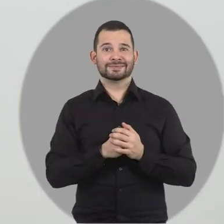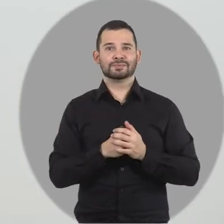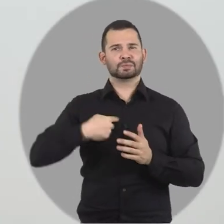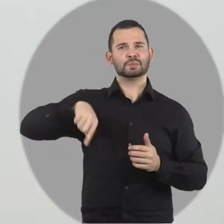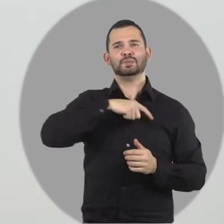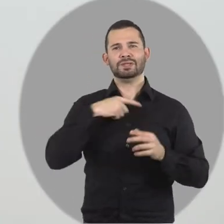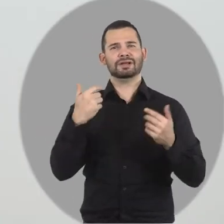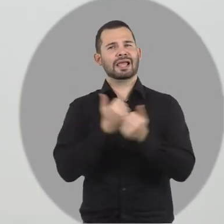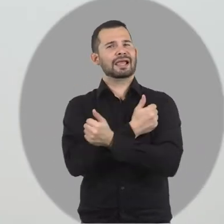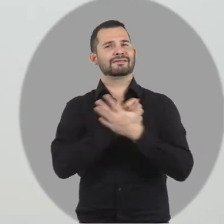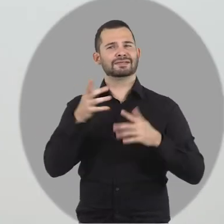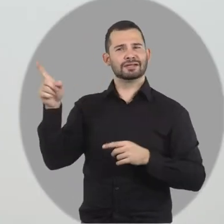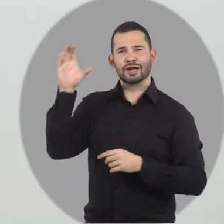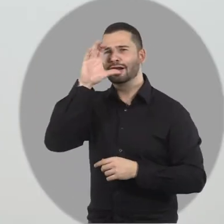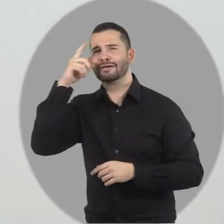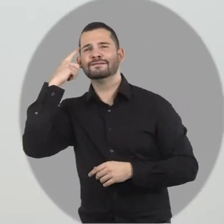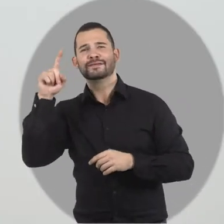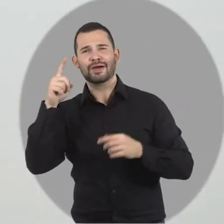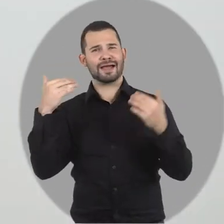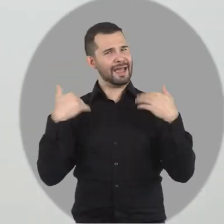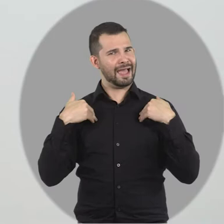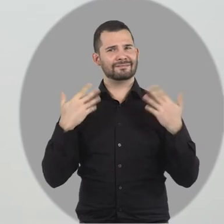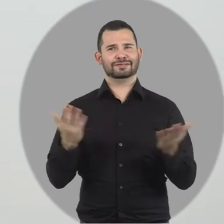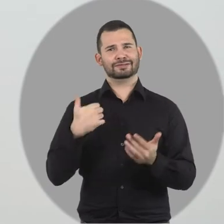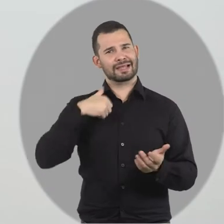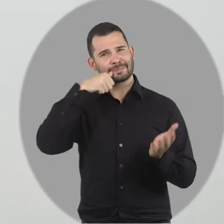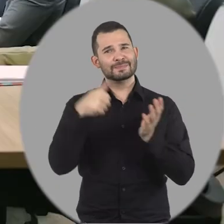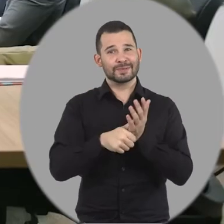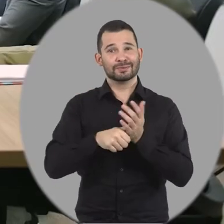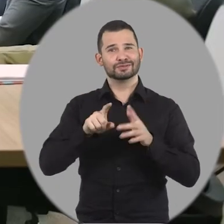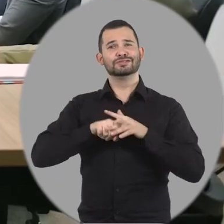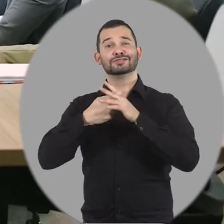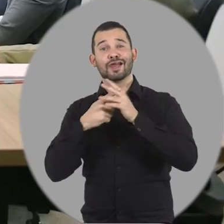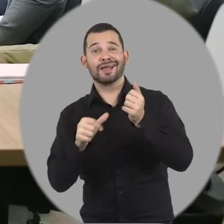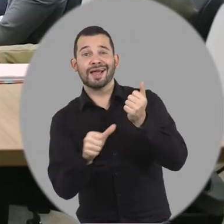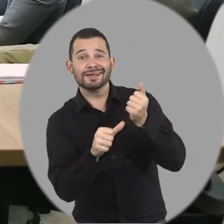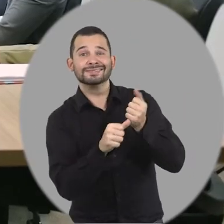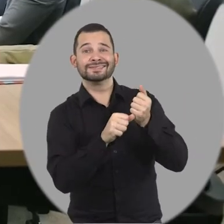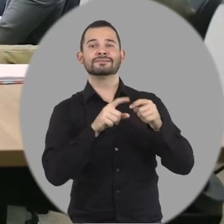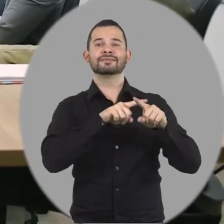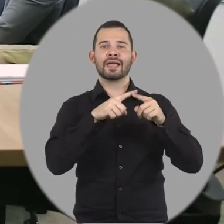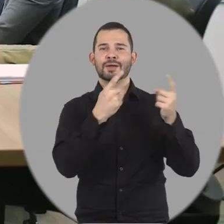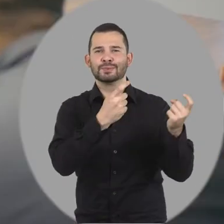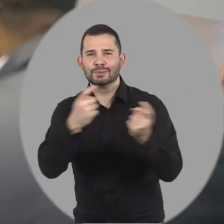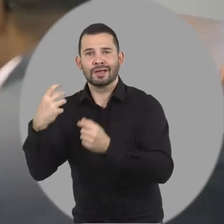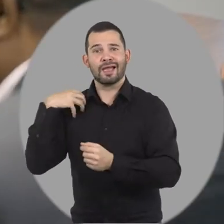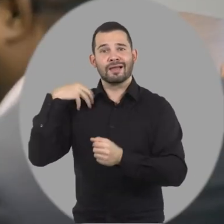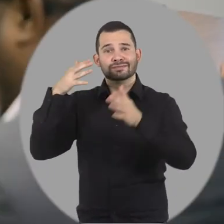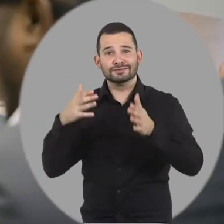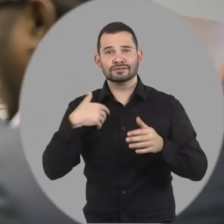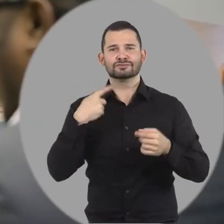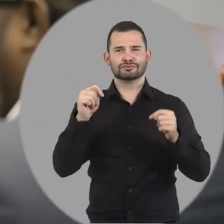and everything that you're looking for, you'll find it here. I was started as an assistant. I was a recruitment officer. I was in human rights